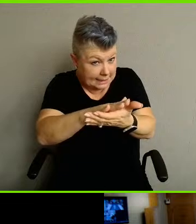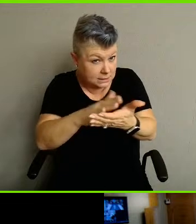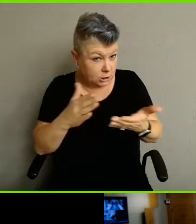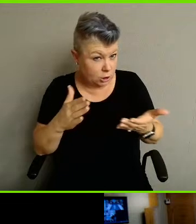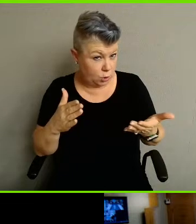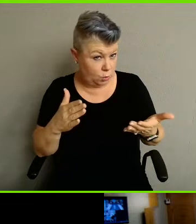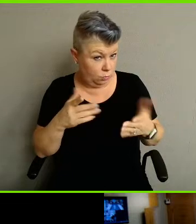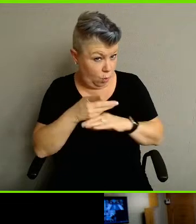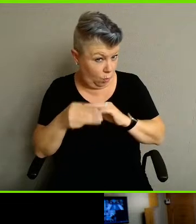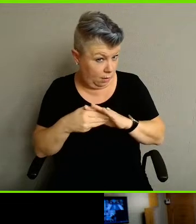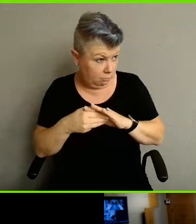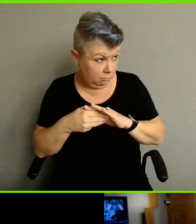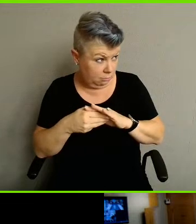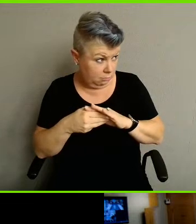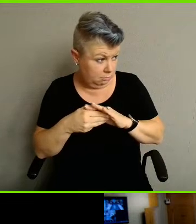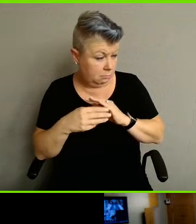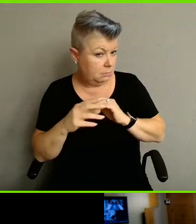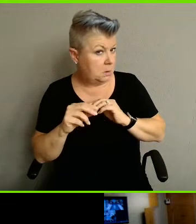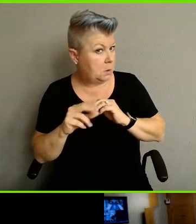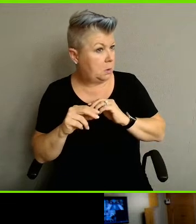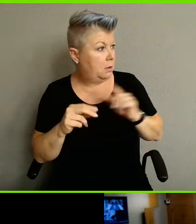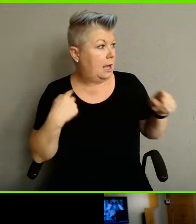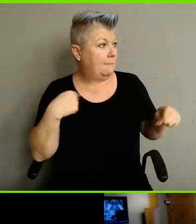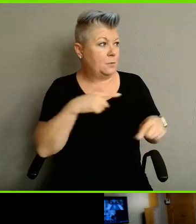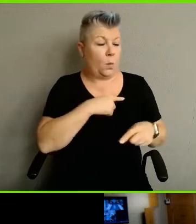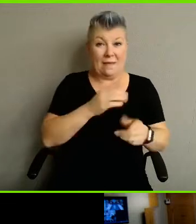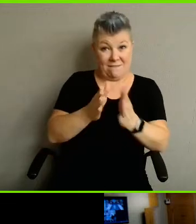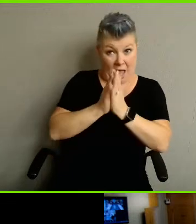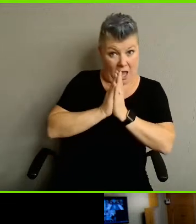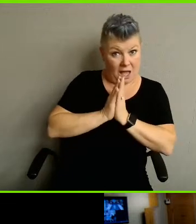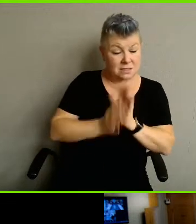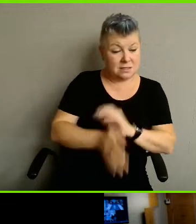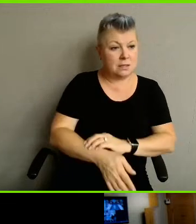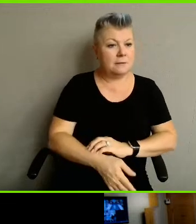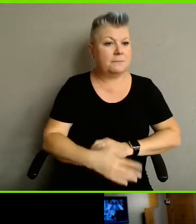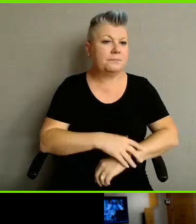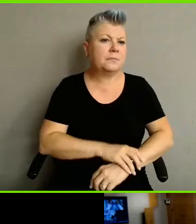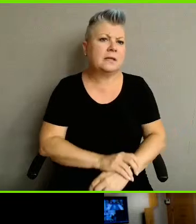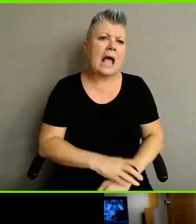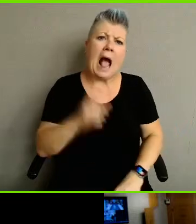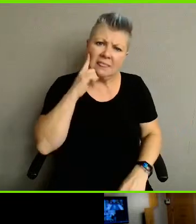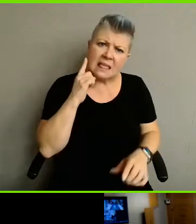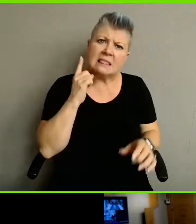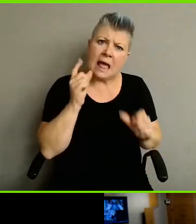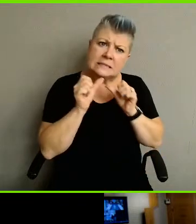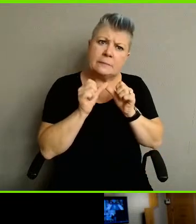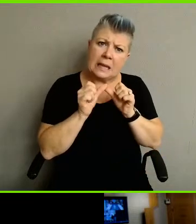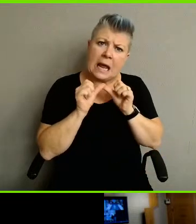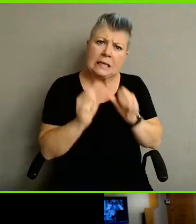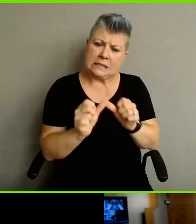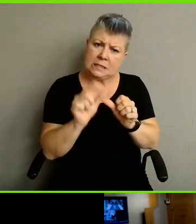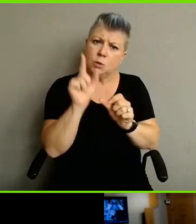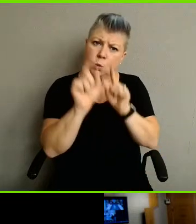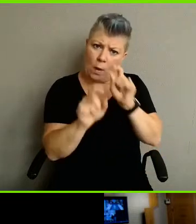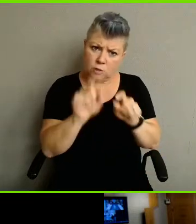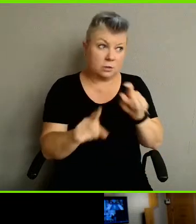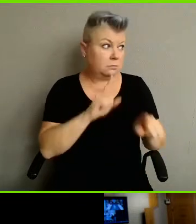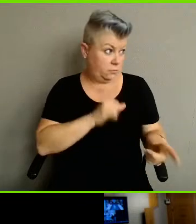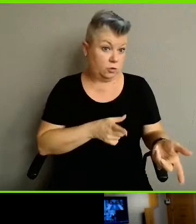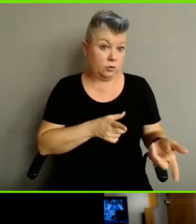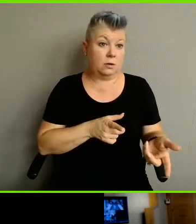And We've asked. I think that's been a growing question. As a matter of fact, the dates